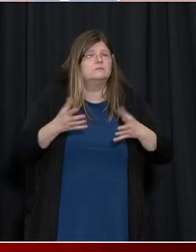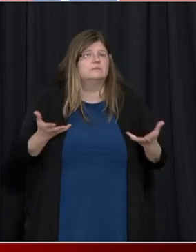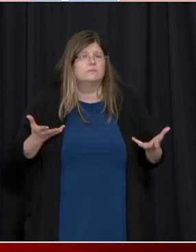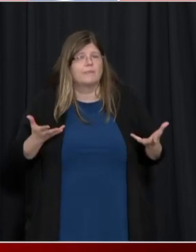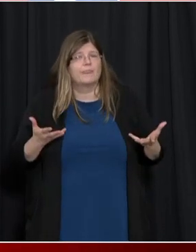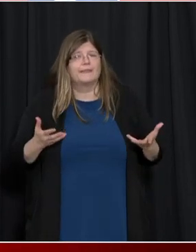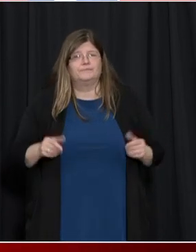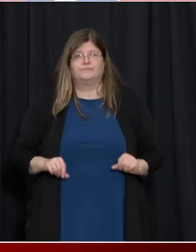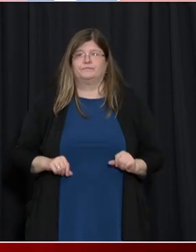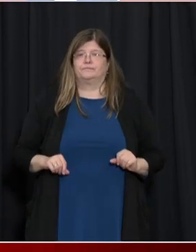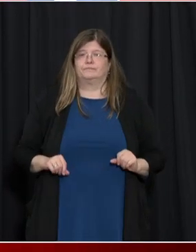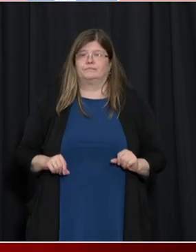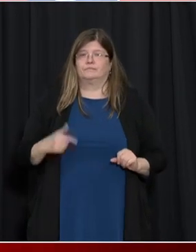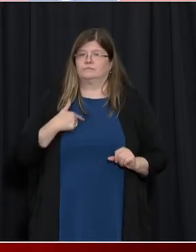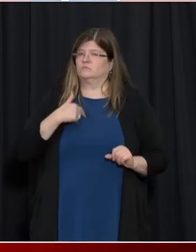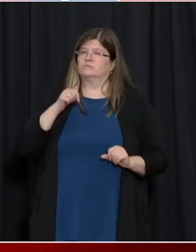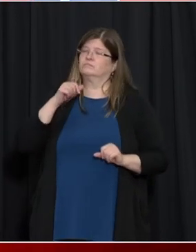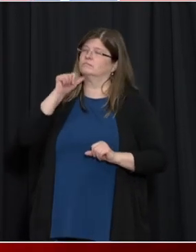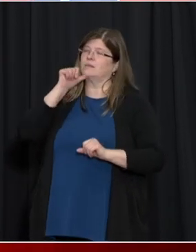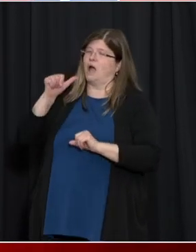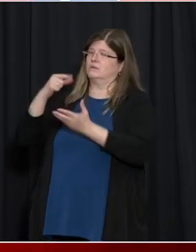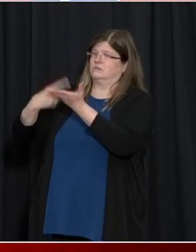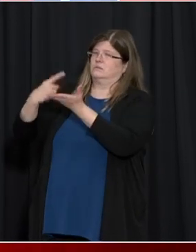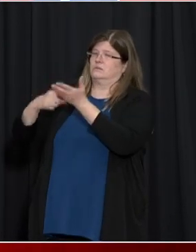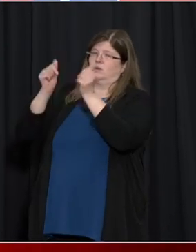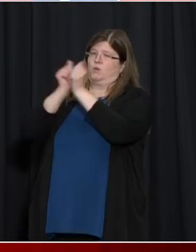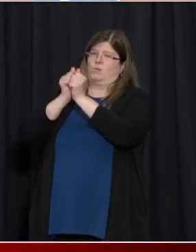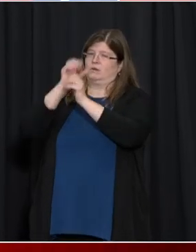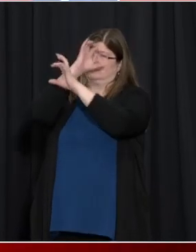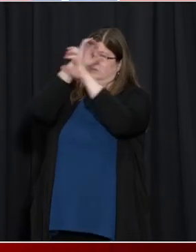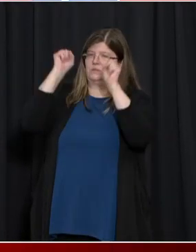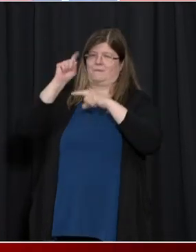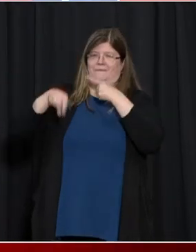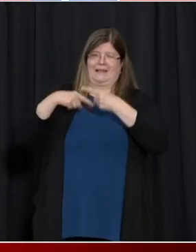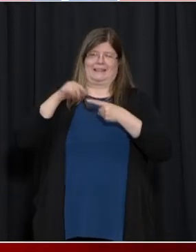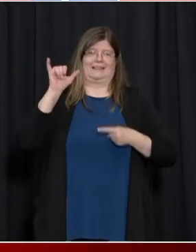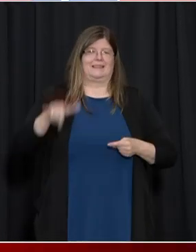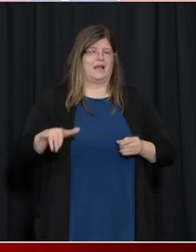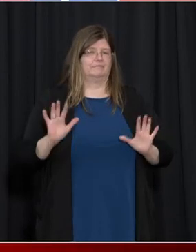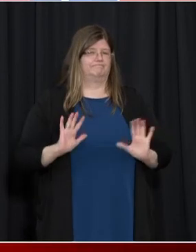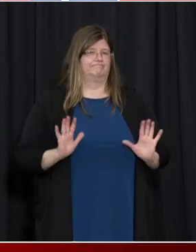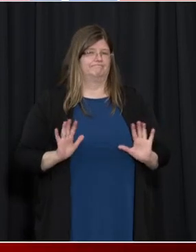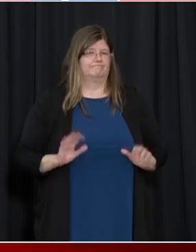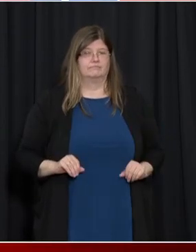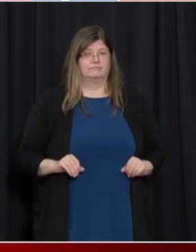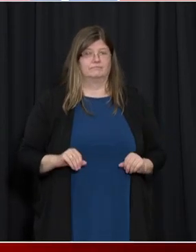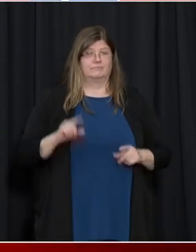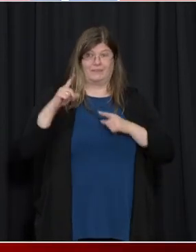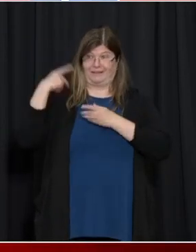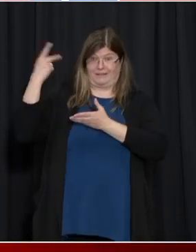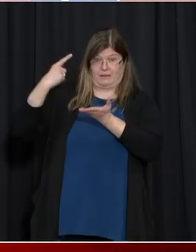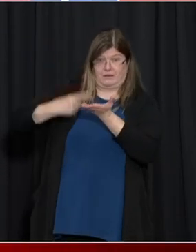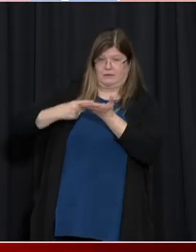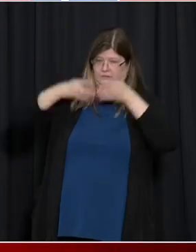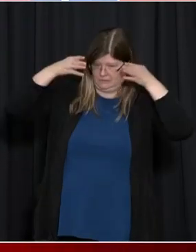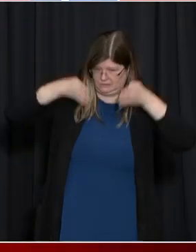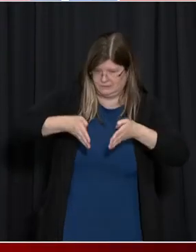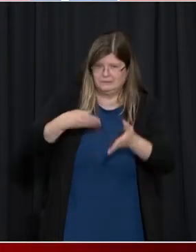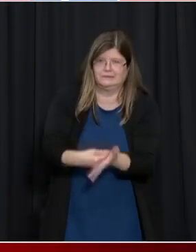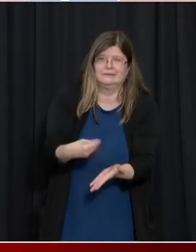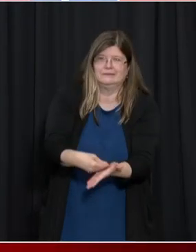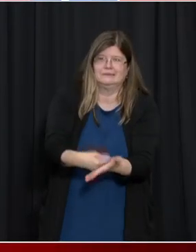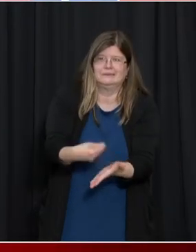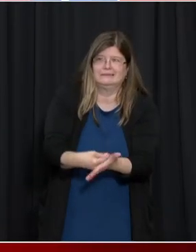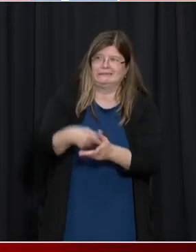about that. My very specific focus with that conversation was on the money that the district is owed,